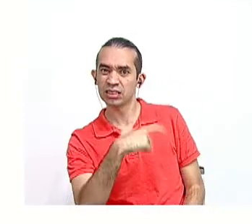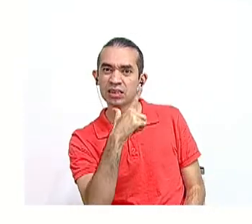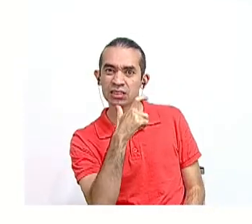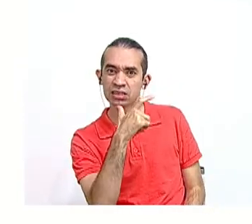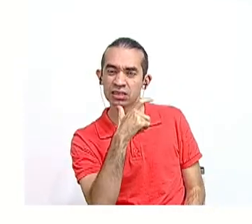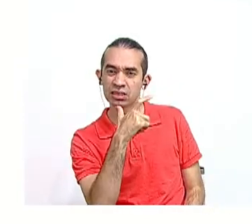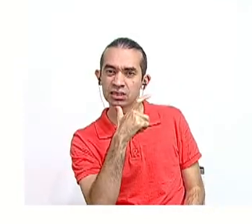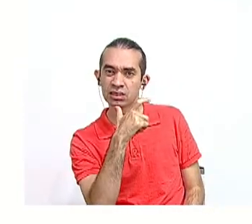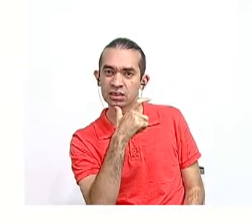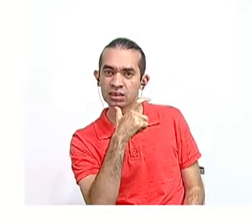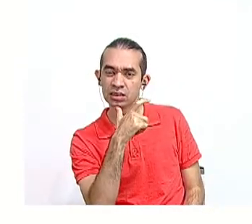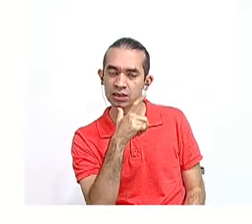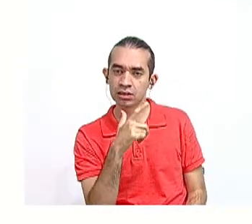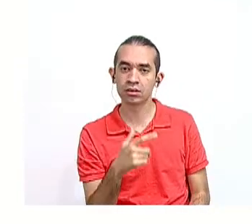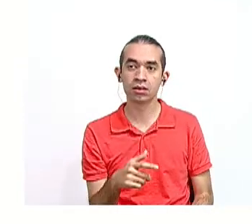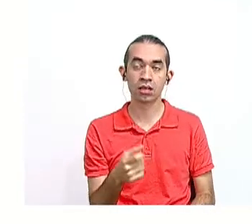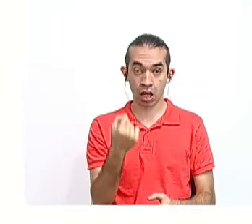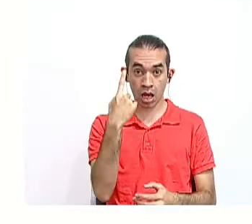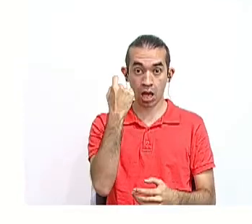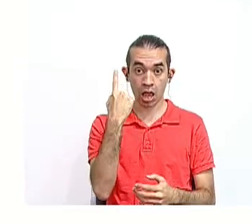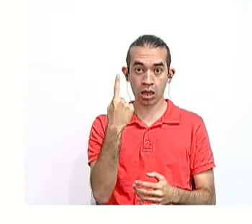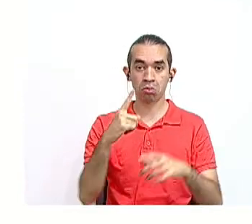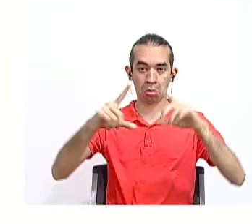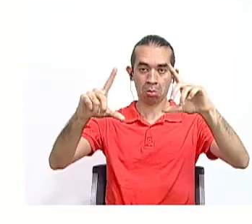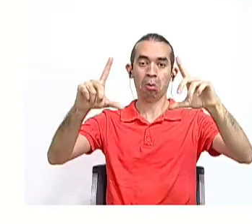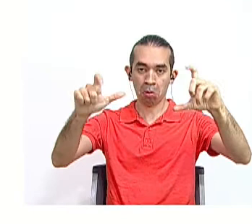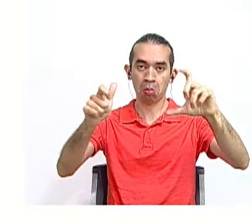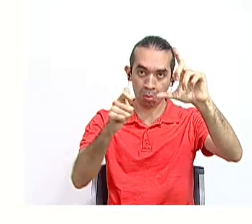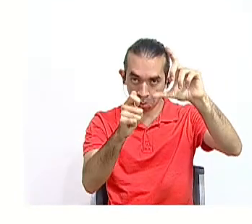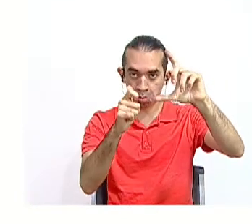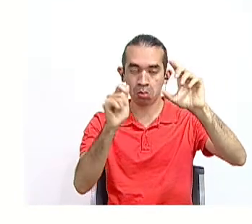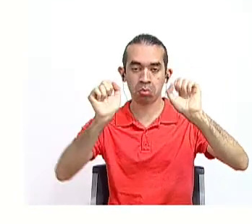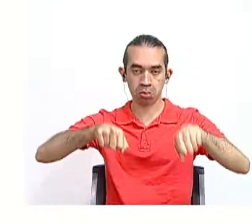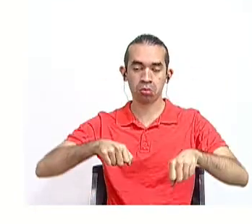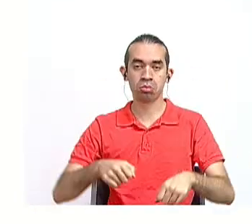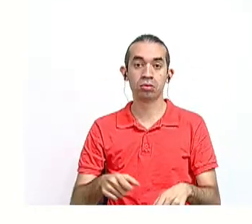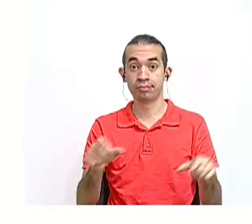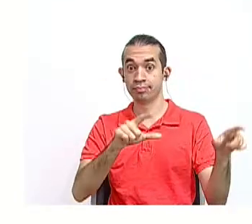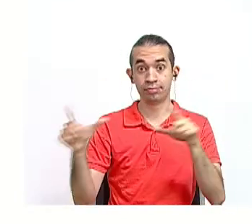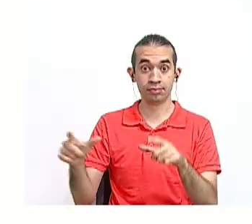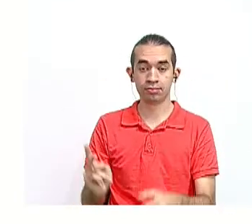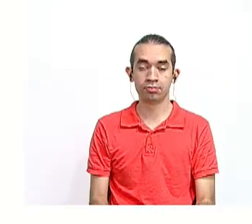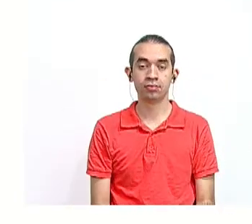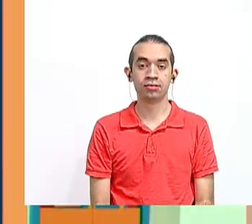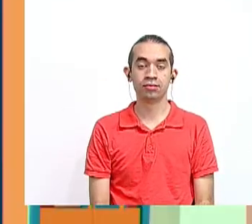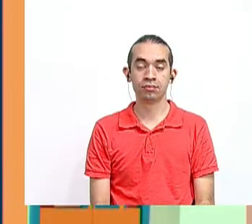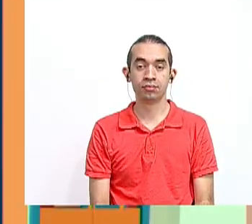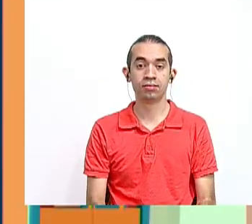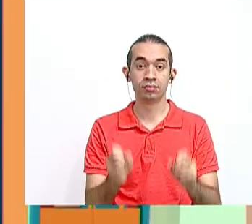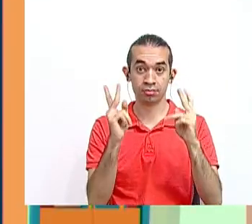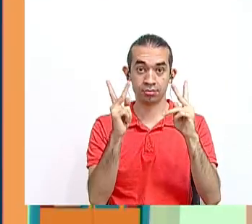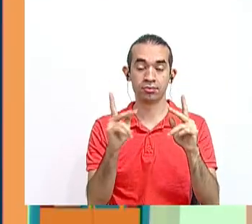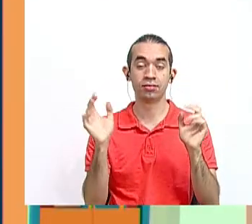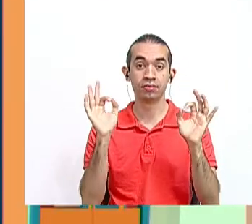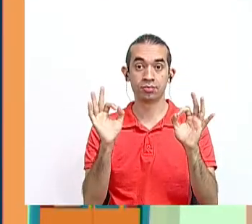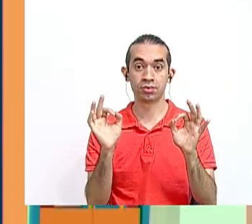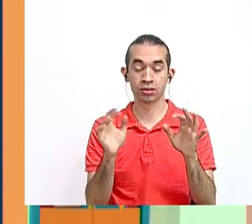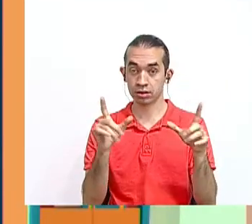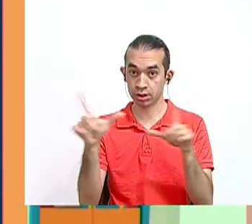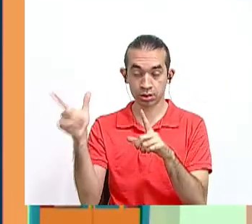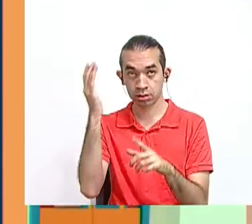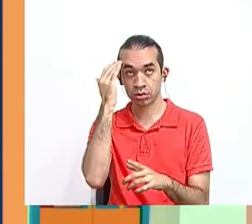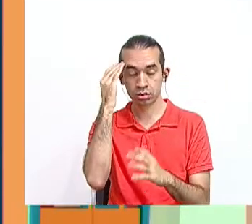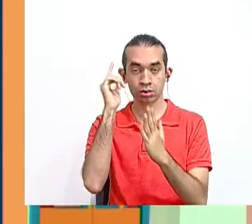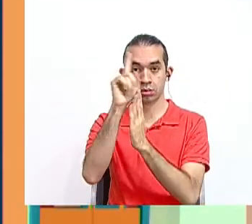Do you have the questions? Take a picture if you want and be ready. Okay? Yes? Do you have the